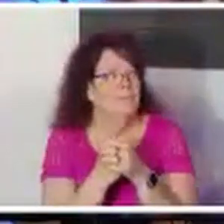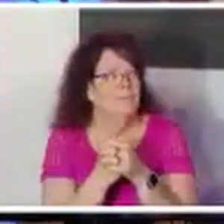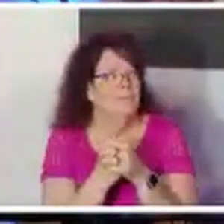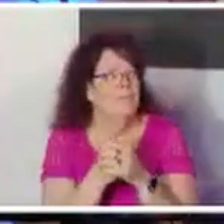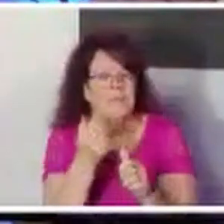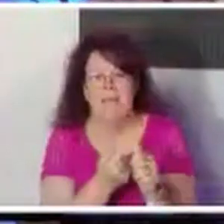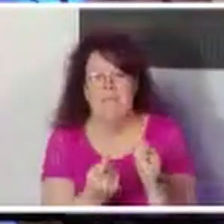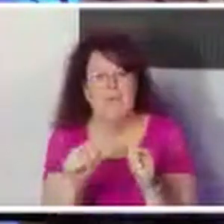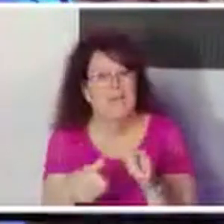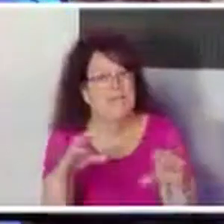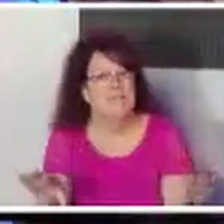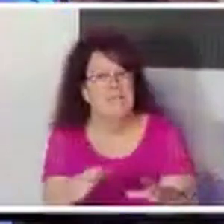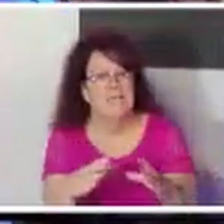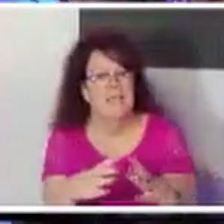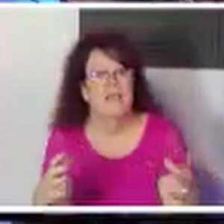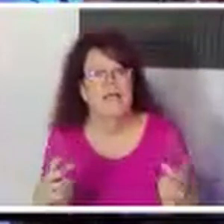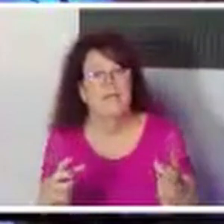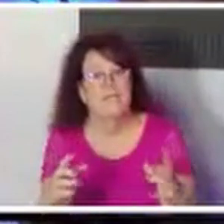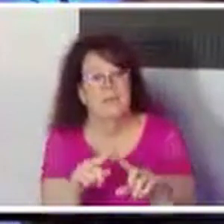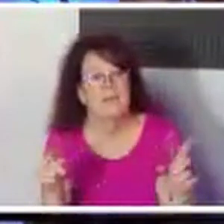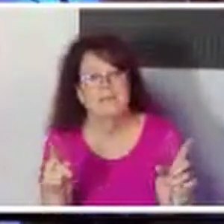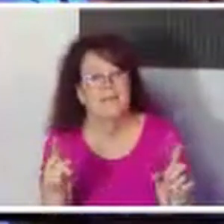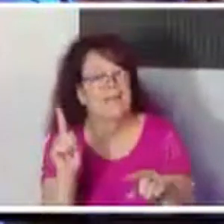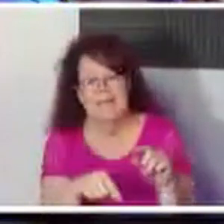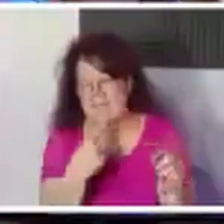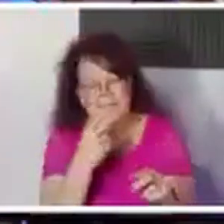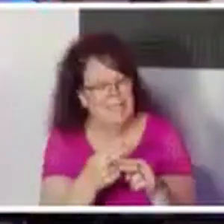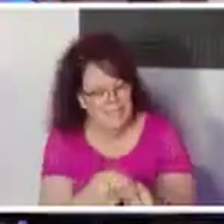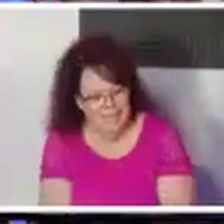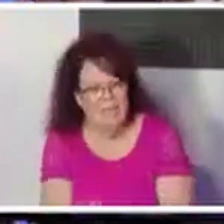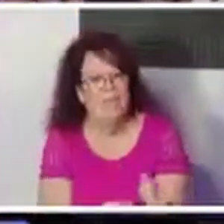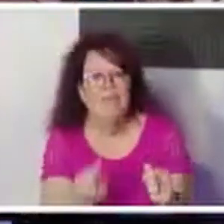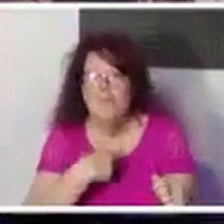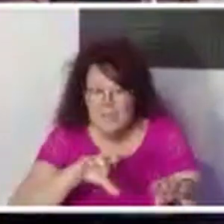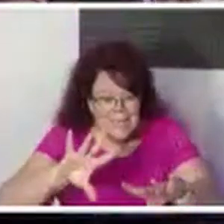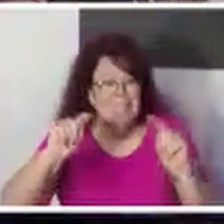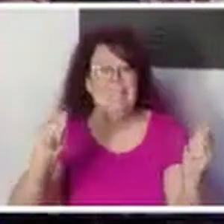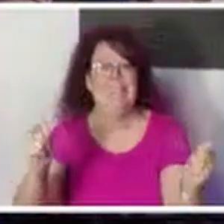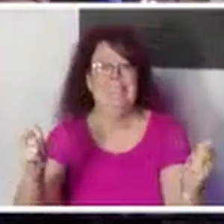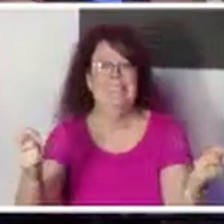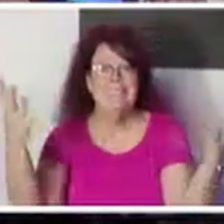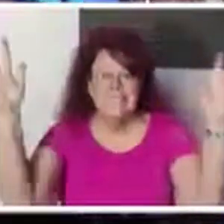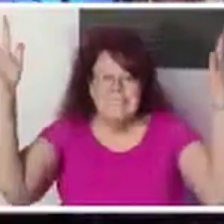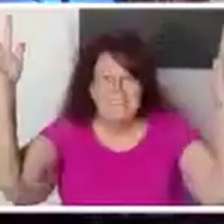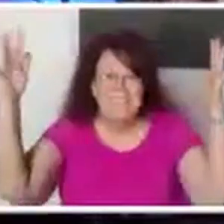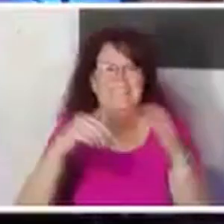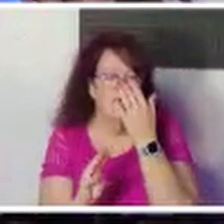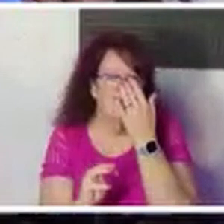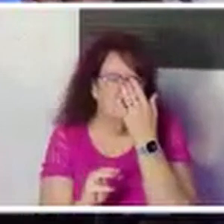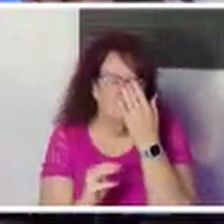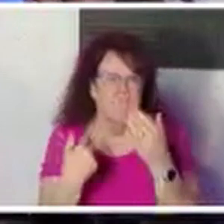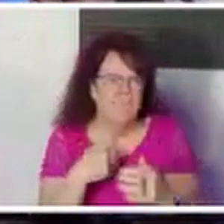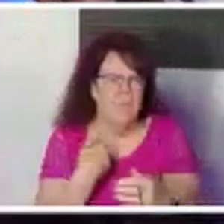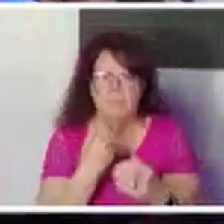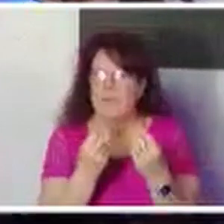And everyone else did a lot, but I'm still flustered from the baby. So if I forgot, you've all done it. We did it. Wow. We